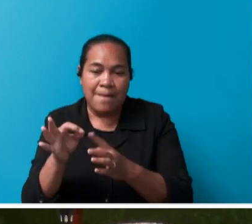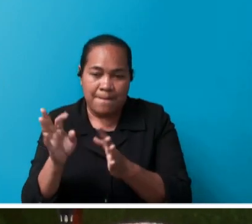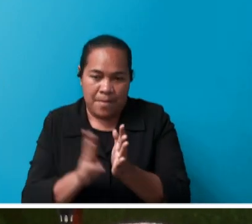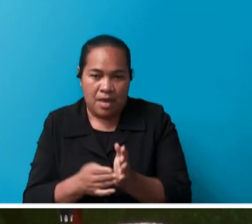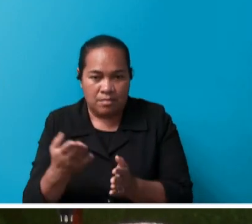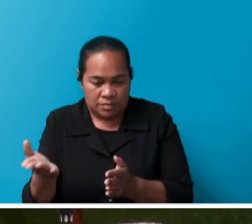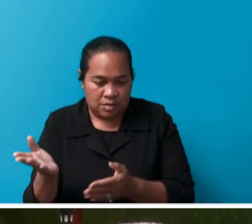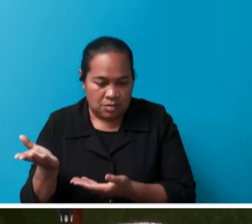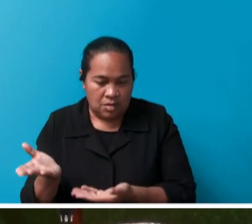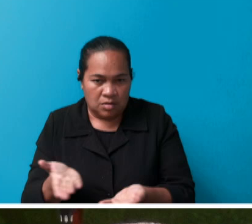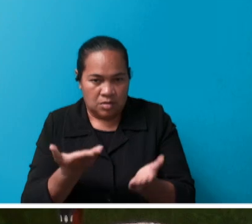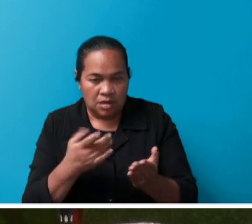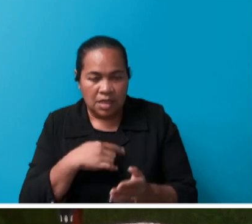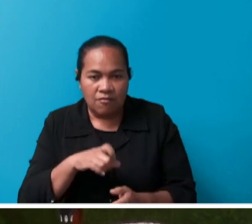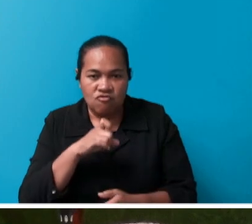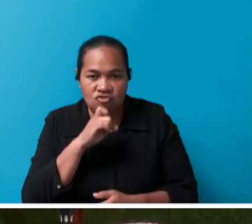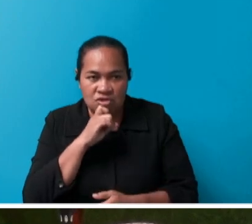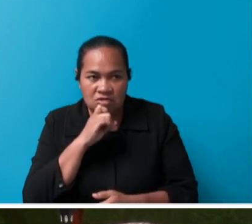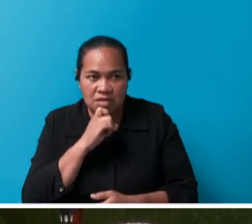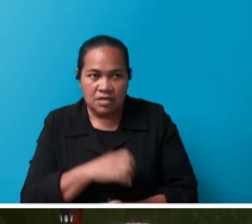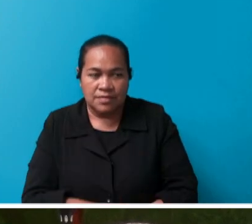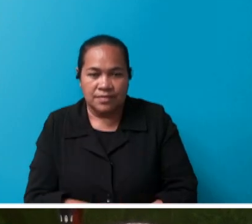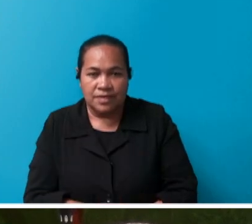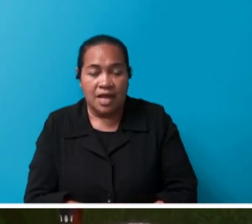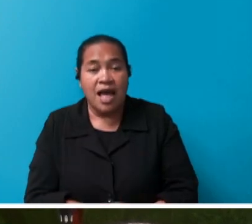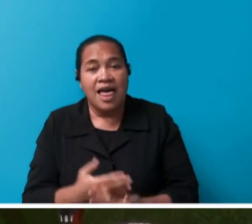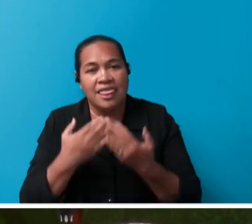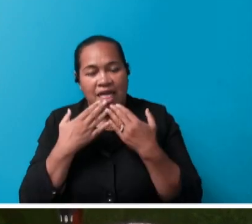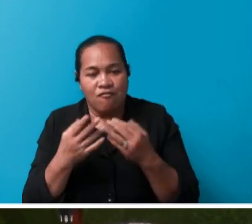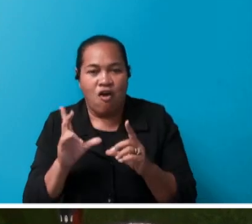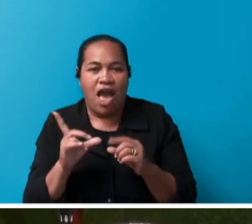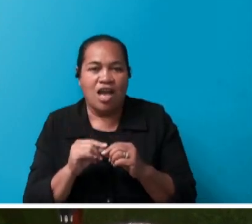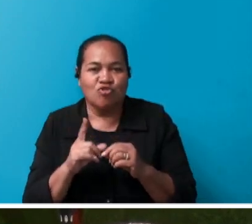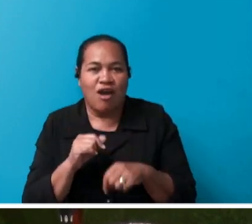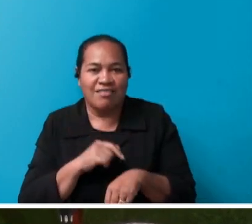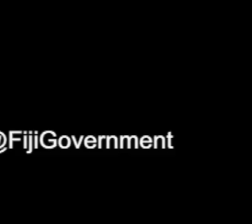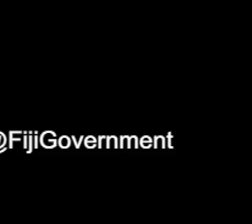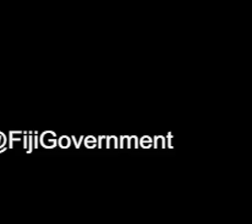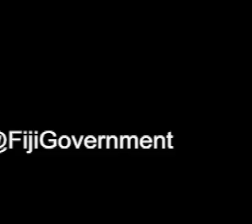before the House this afternoon. I thank you for extra time, Honorable Mr. Speaker.